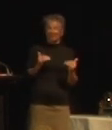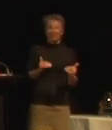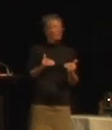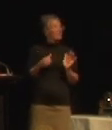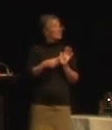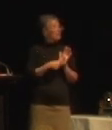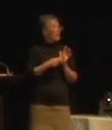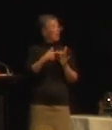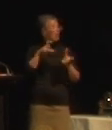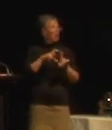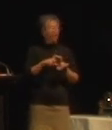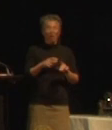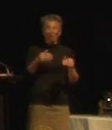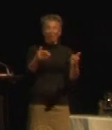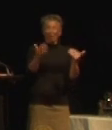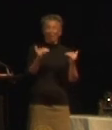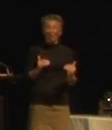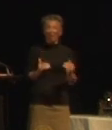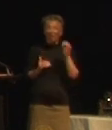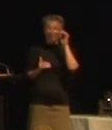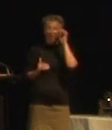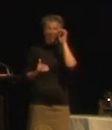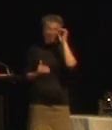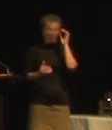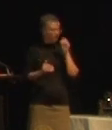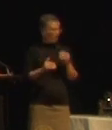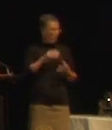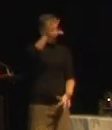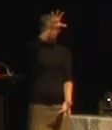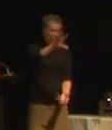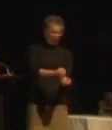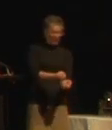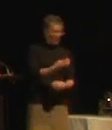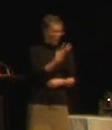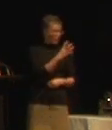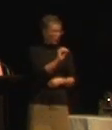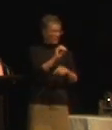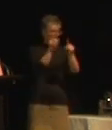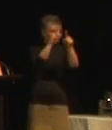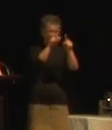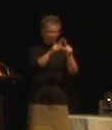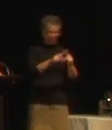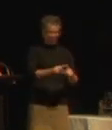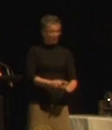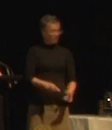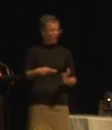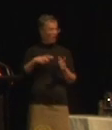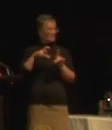TePapa ID, and about, 40 other IDs just for this one person. By the way, how do I